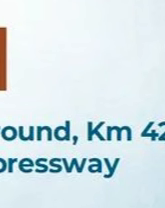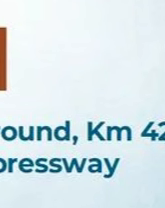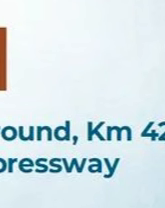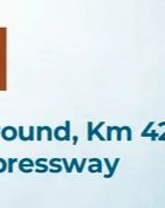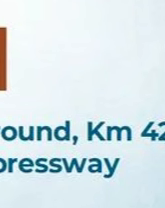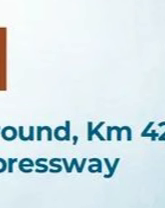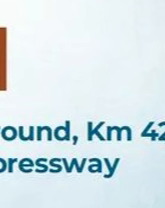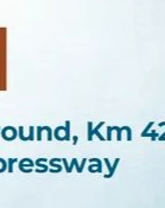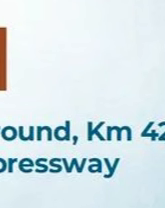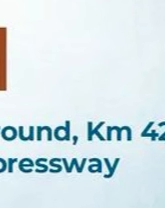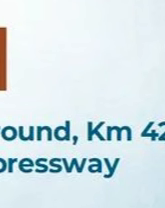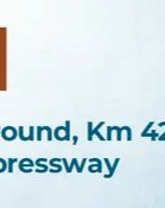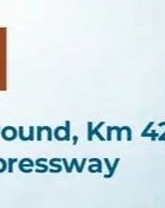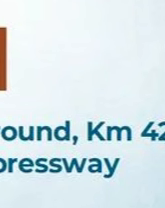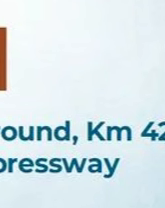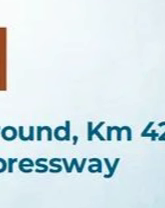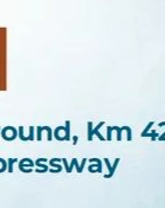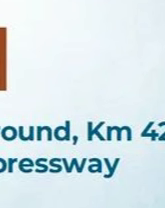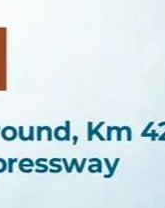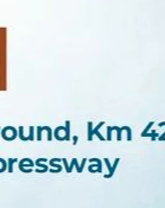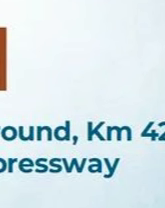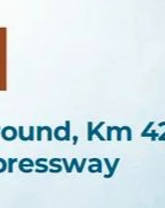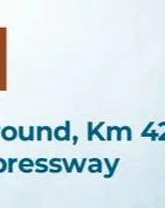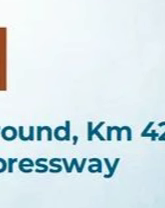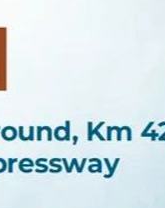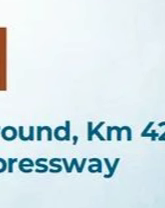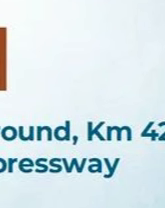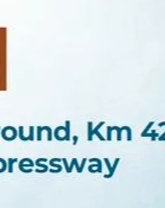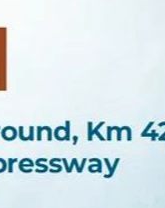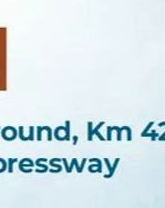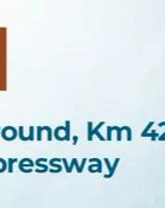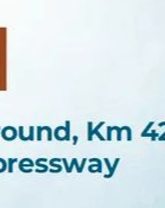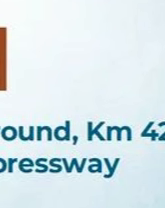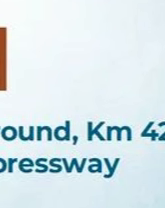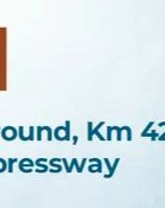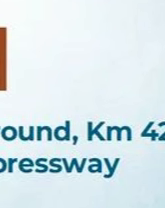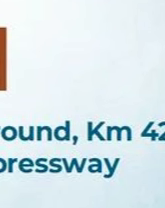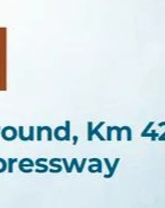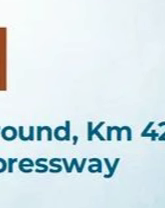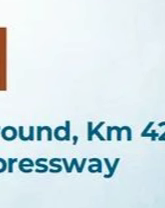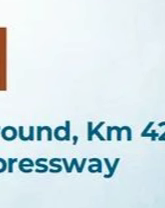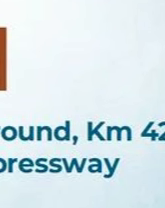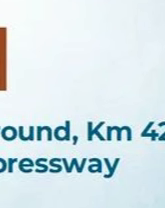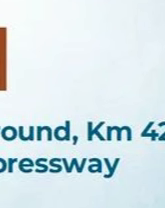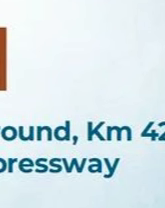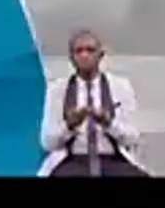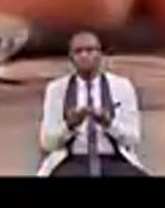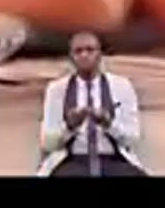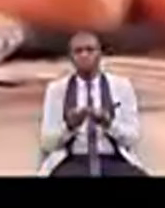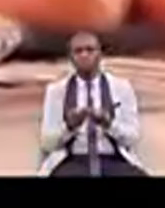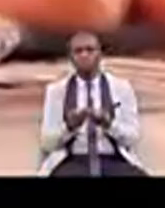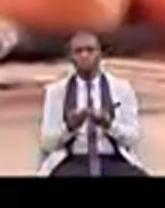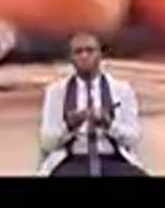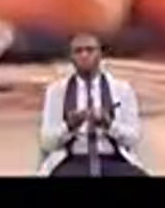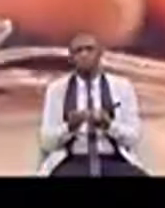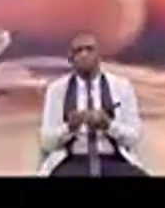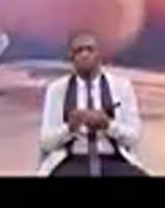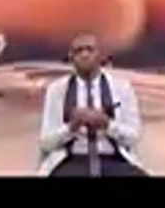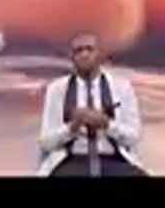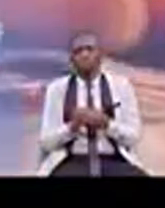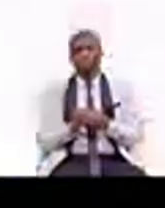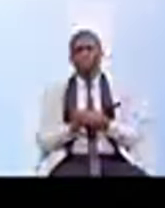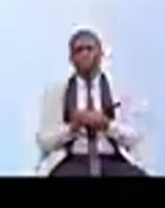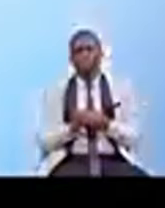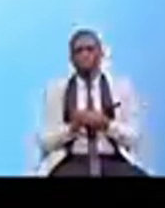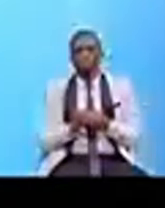Lord, you've left all behind like Simon Peter. And now you come and you are following